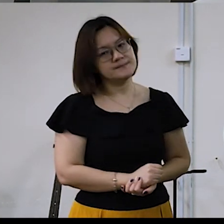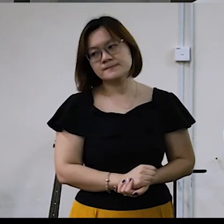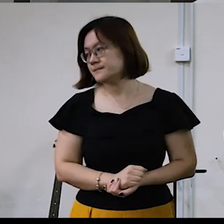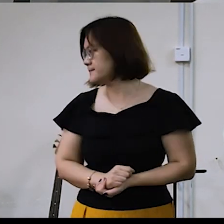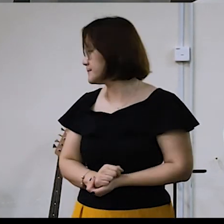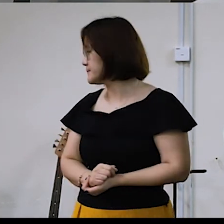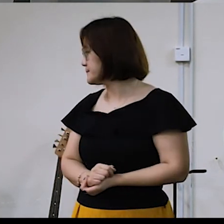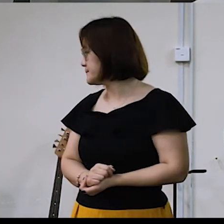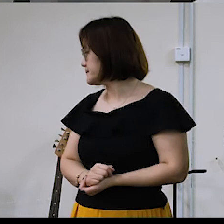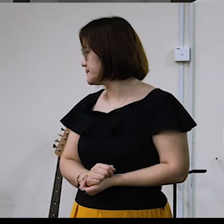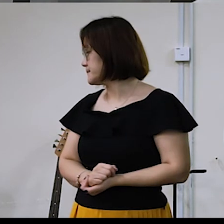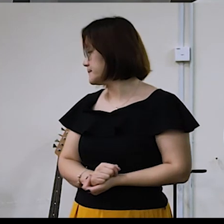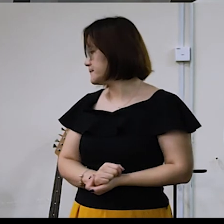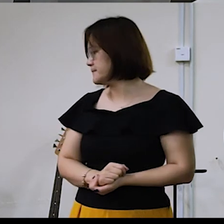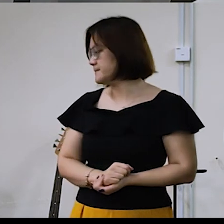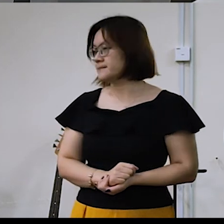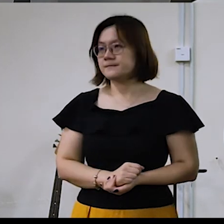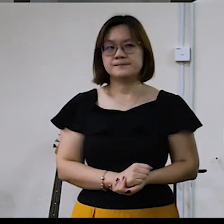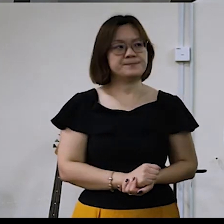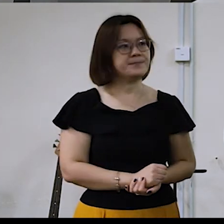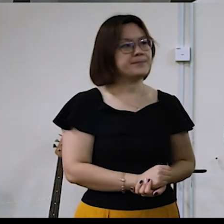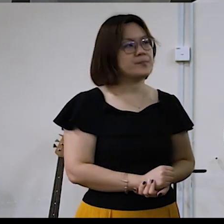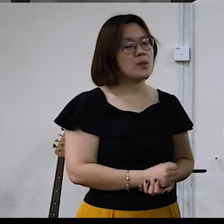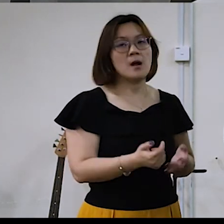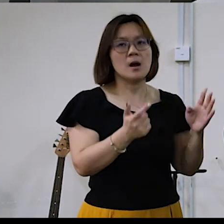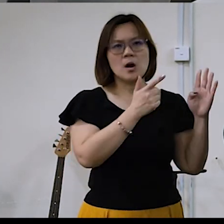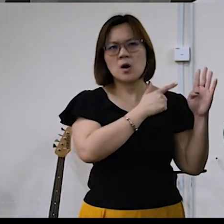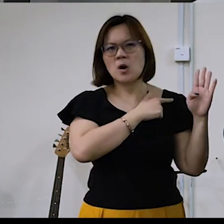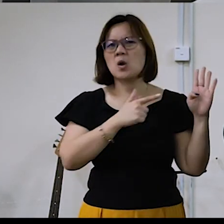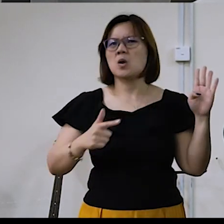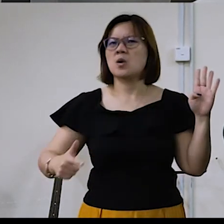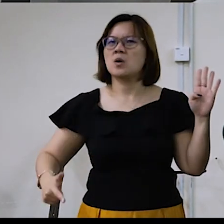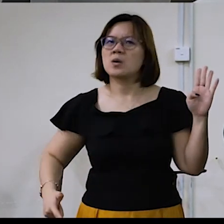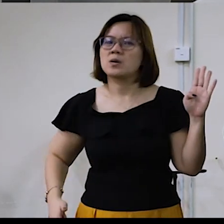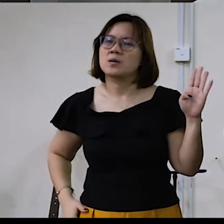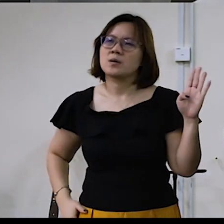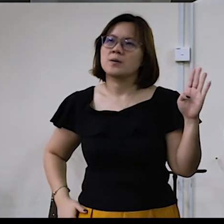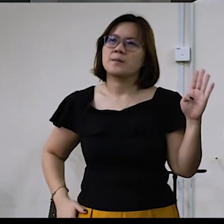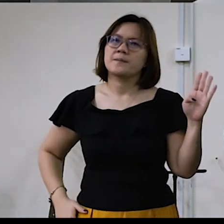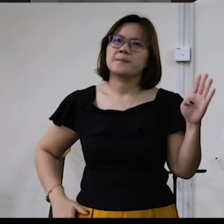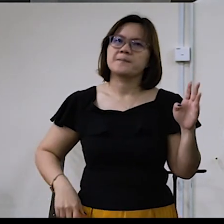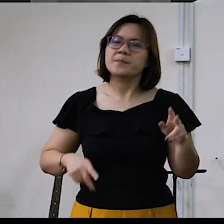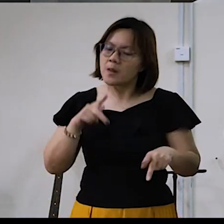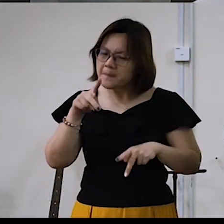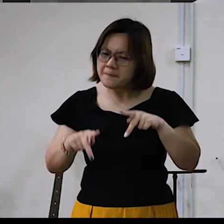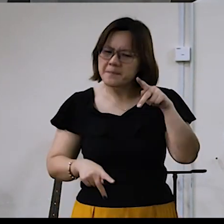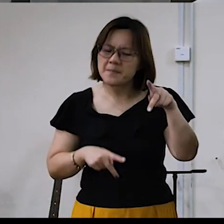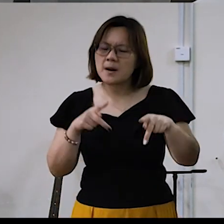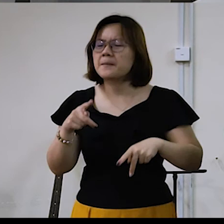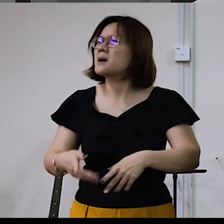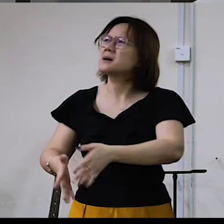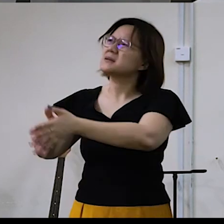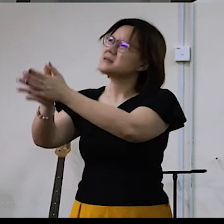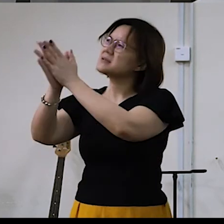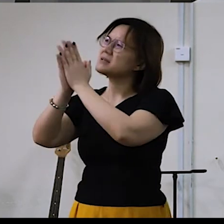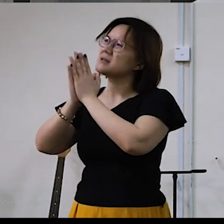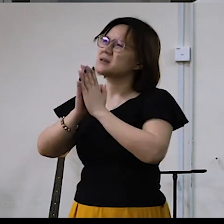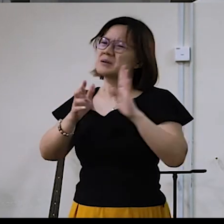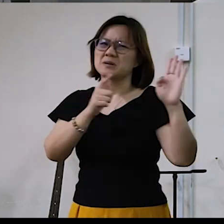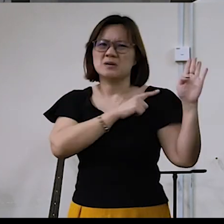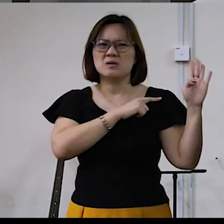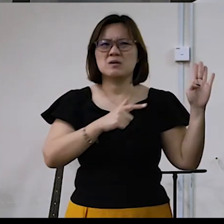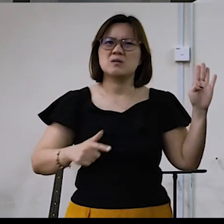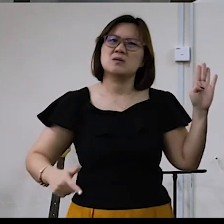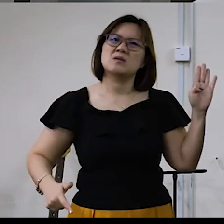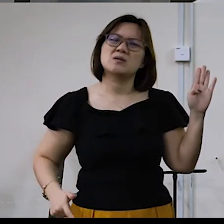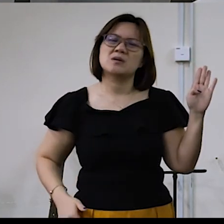will you at this time restore the kingdom of Israel? These people speaking to Jesus now. Okay? Verse 7. And Jesus